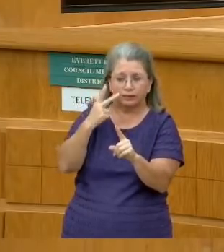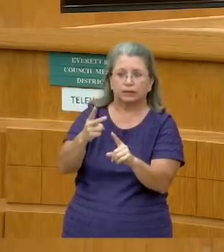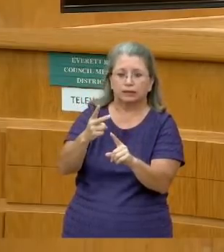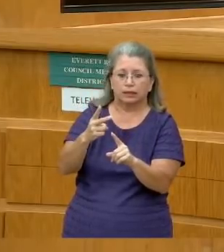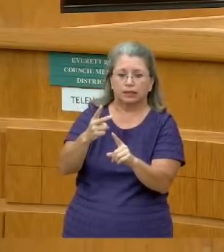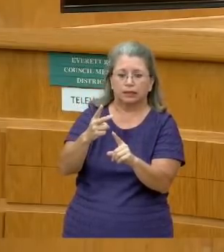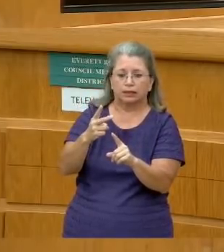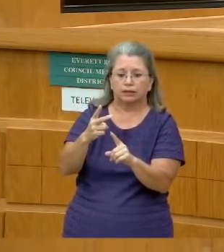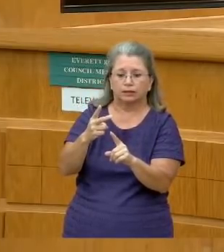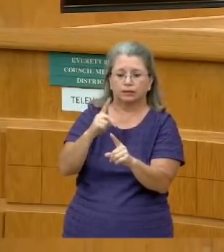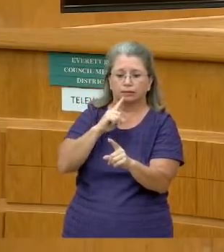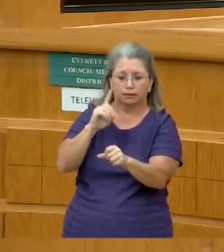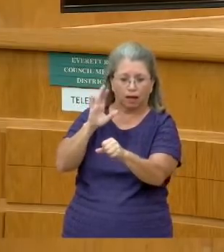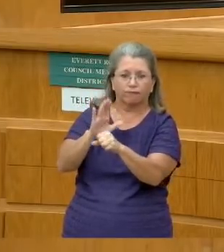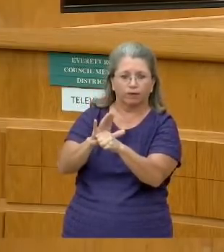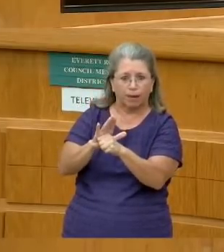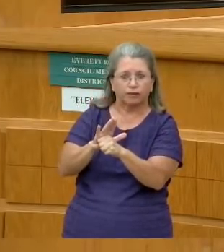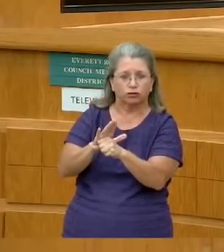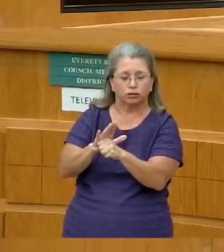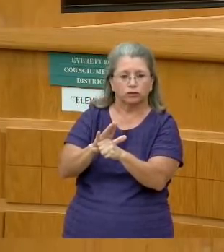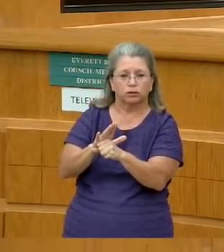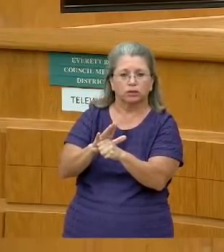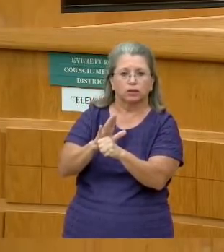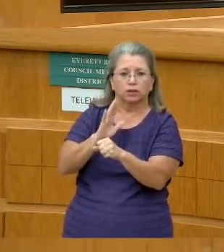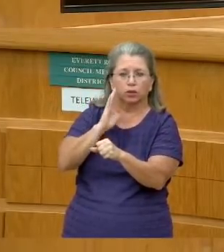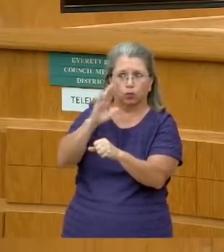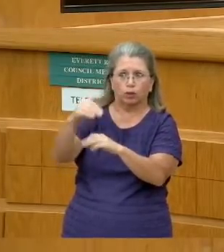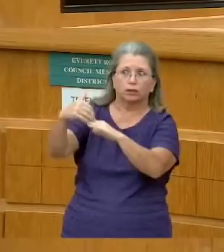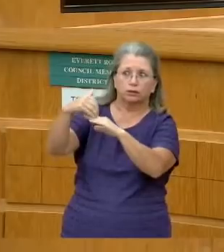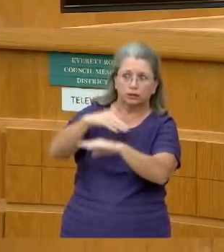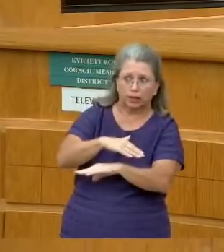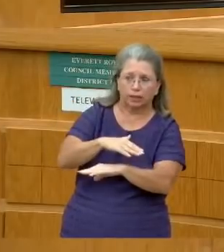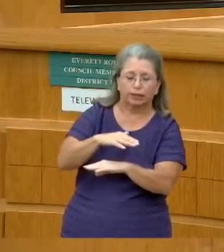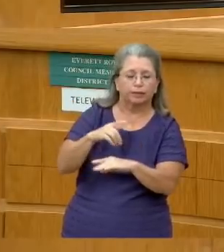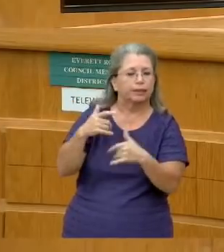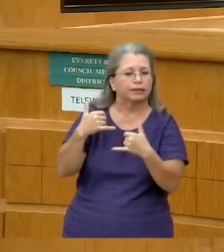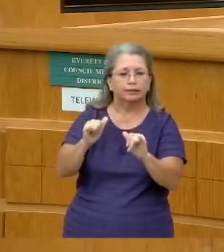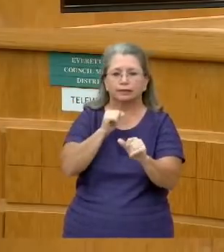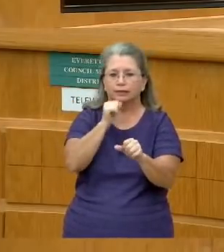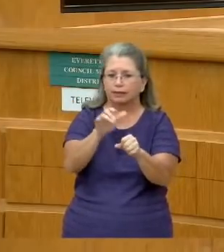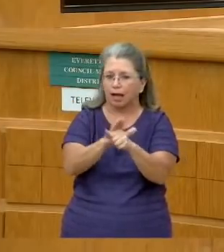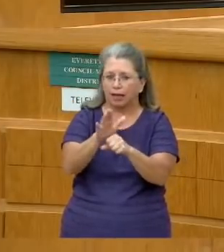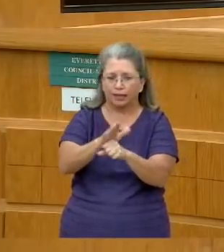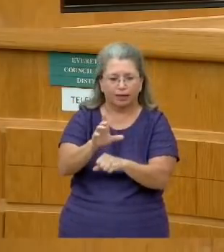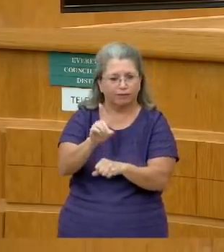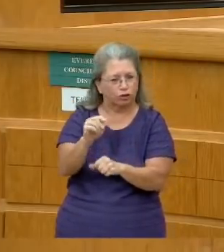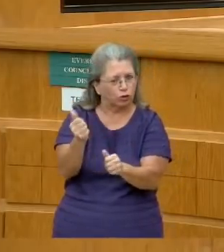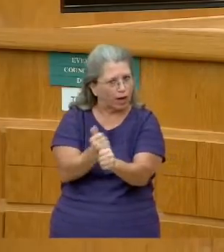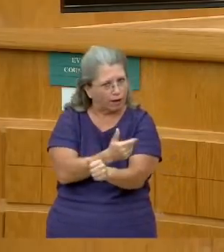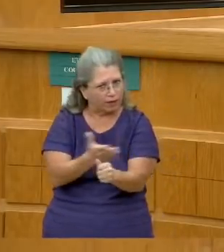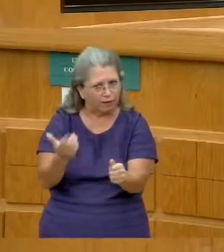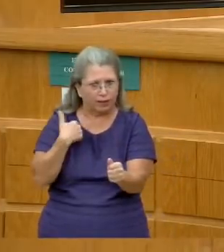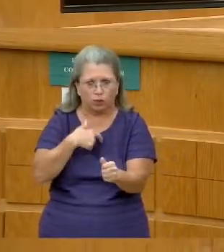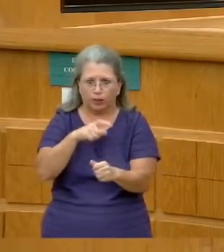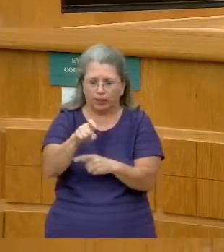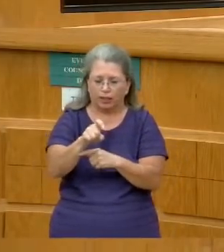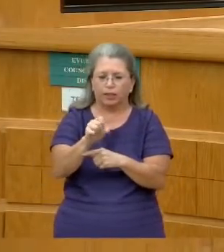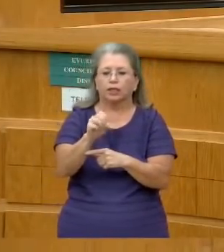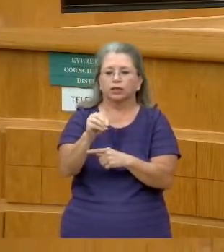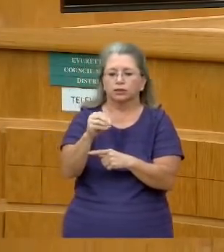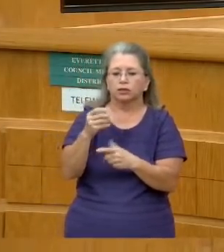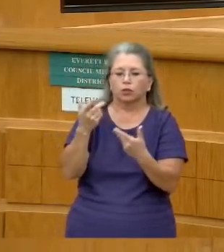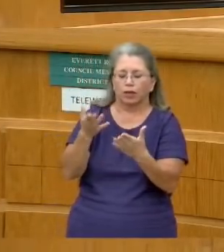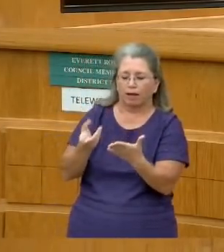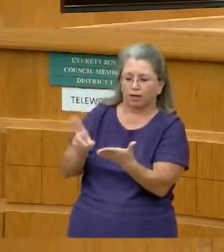life, of those testing supplies, but they're still not enough to do what we need to do. And so we have contracted with a